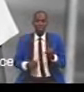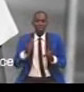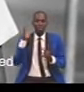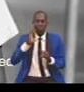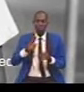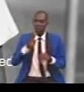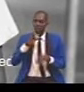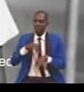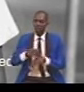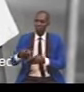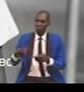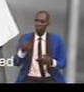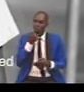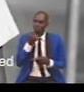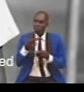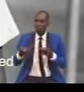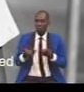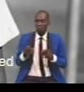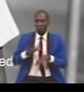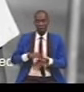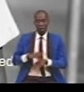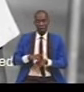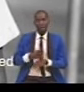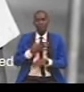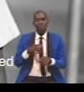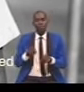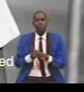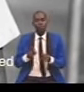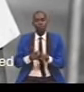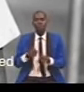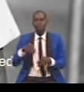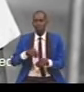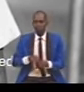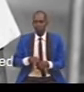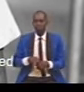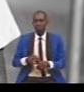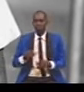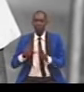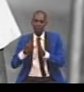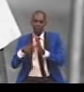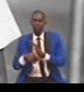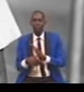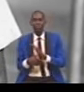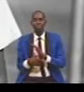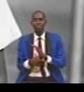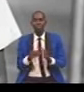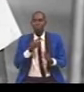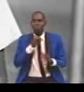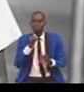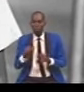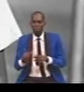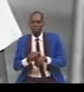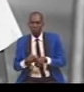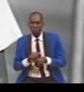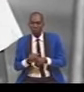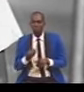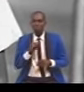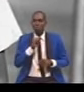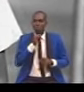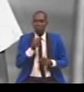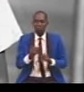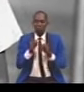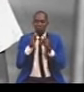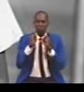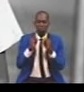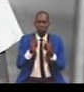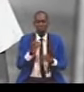wrong place here on earth and also in the hereafter. Untrained, unequipped,